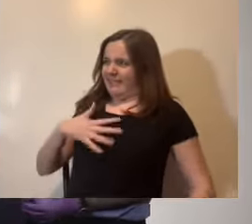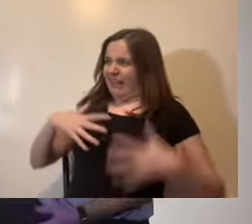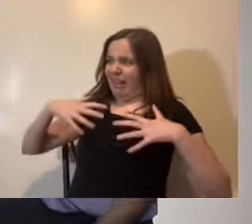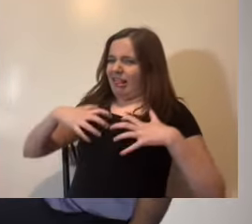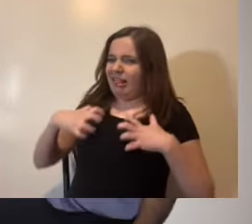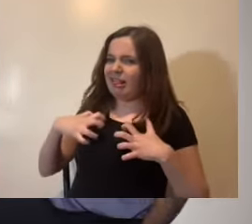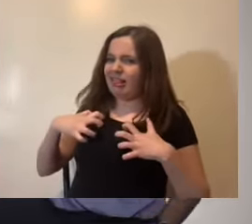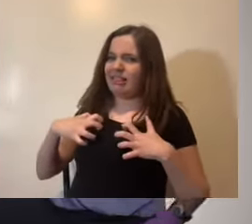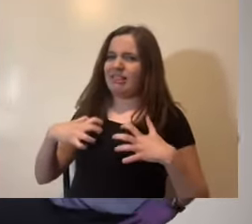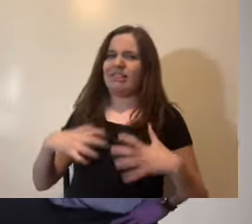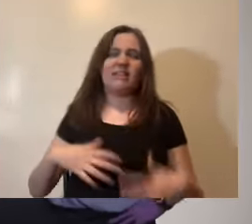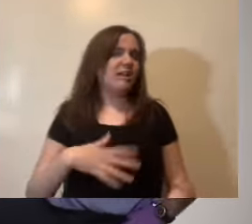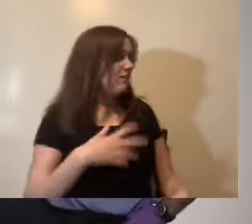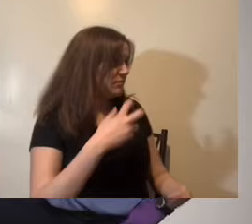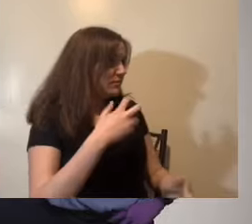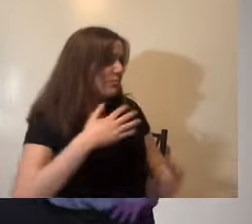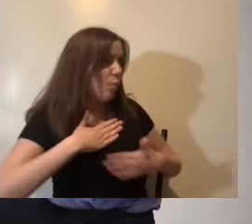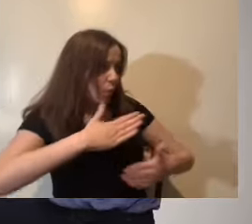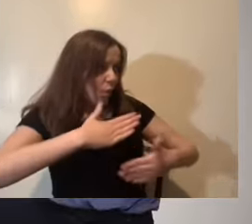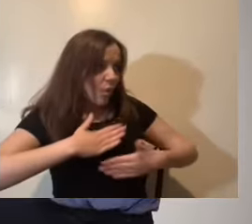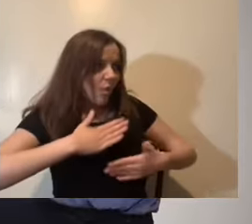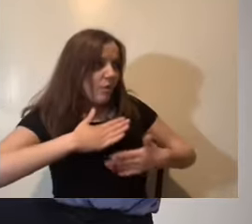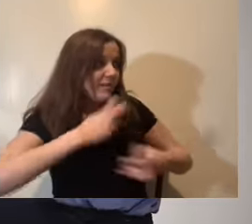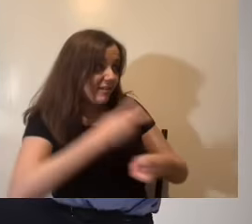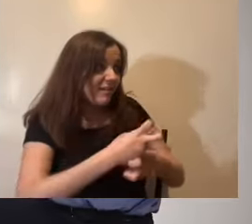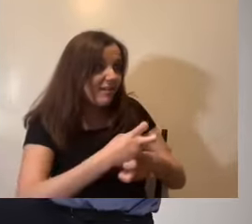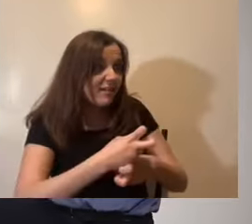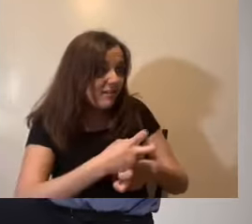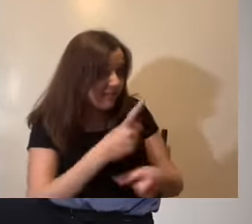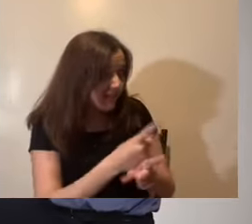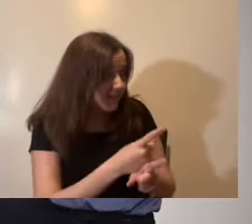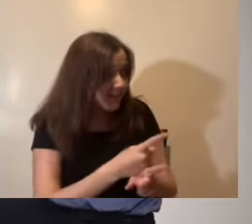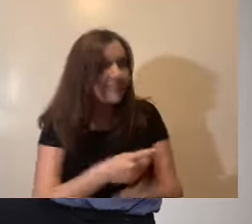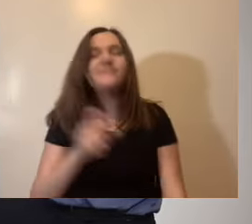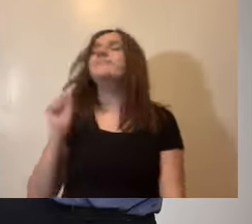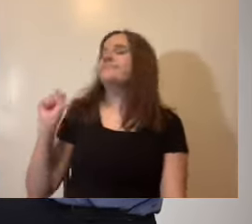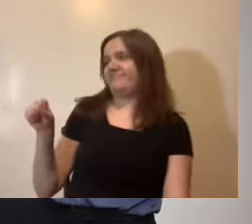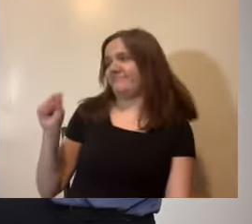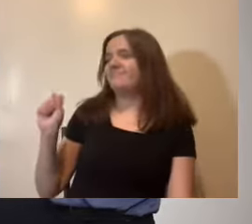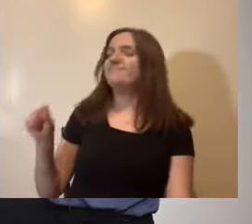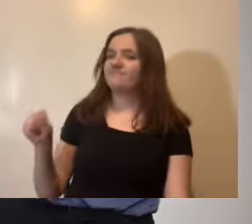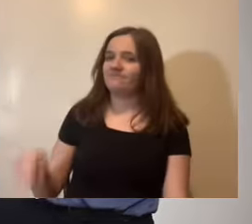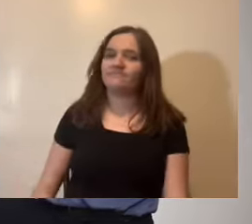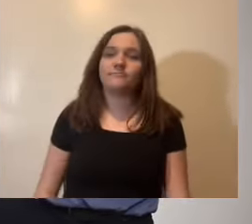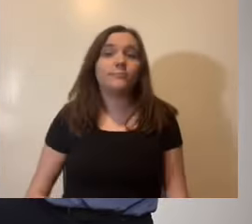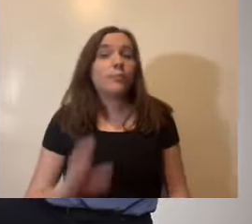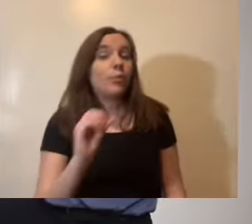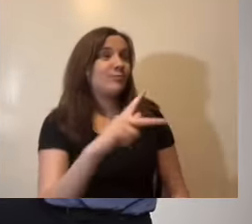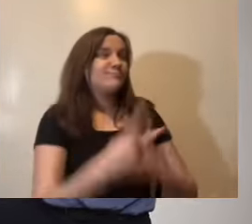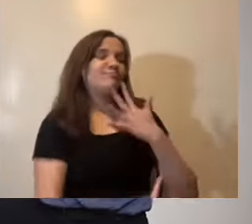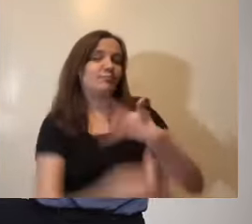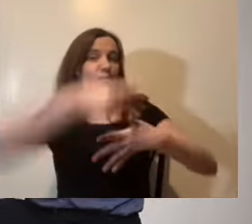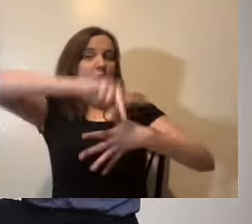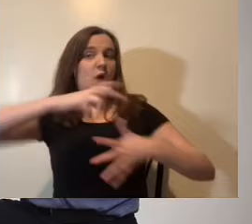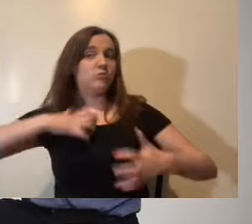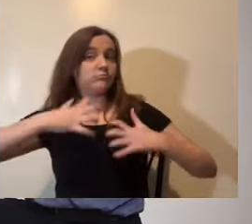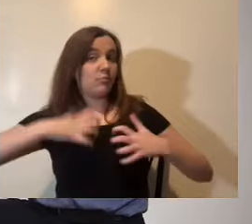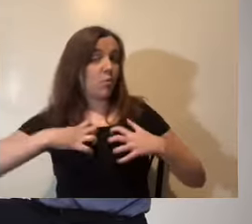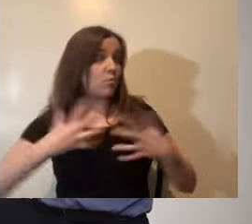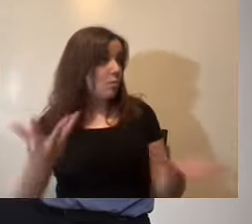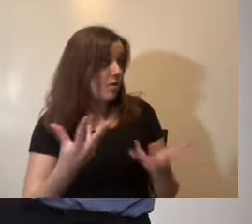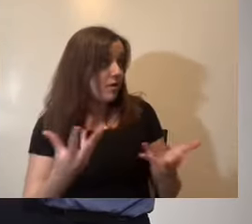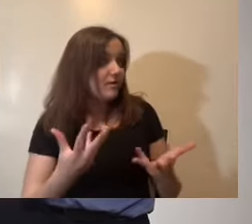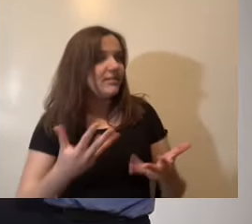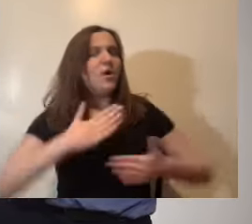right? Yeah. Okay, so her chief complaint is, again, difficulty breathing. So the first thing I'm gonna do is move through my ABCs.